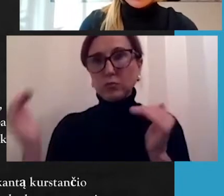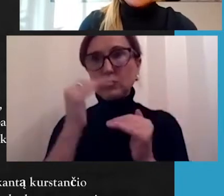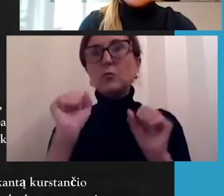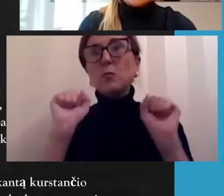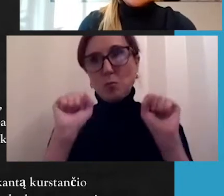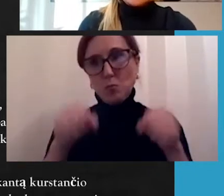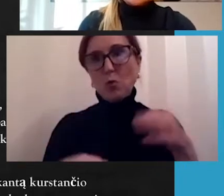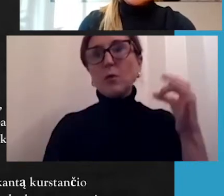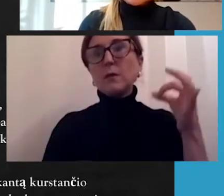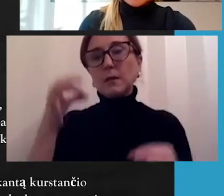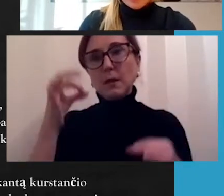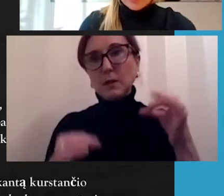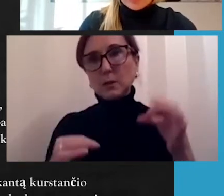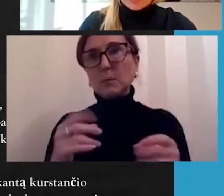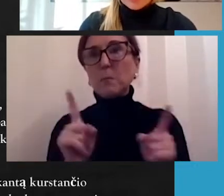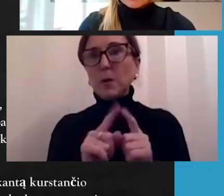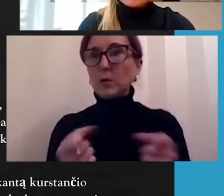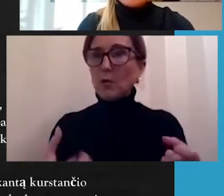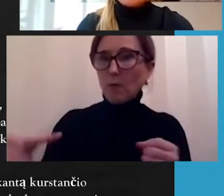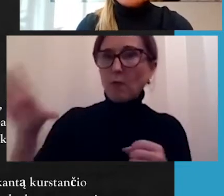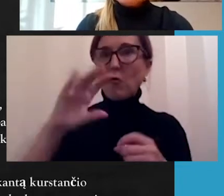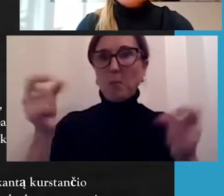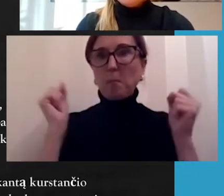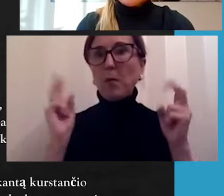be the circumstance that